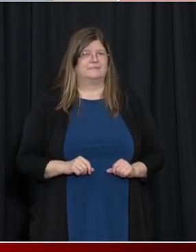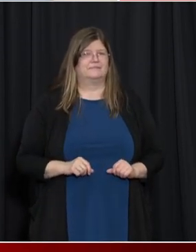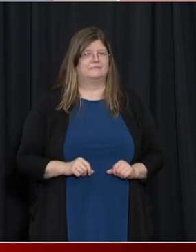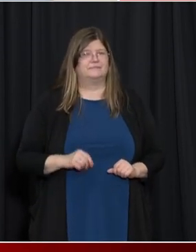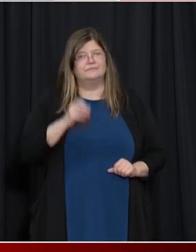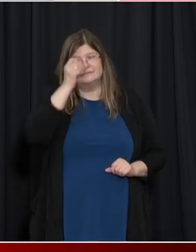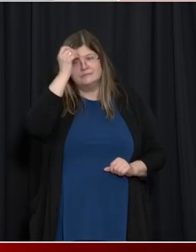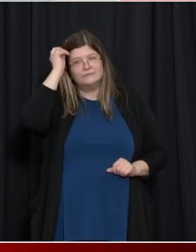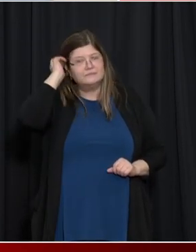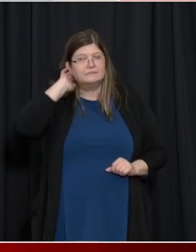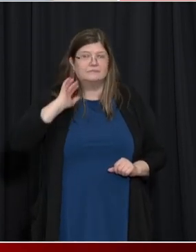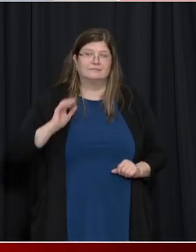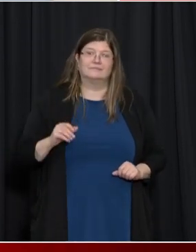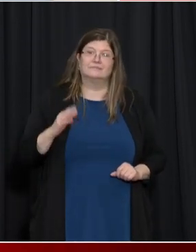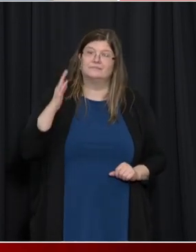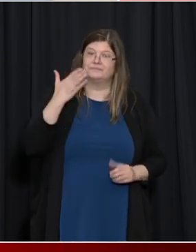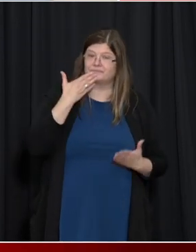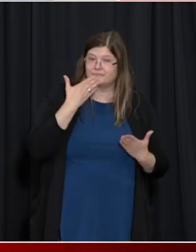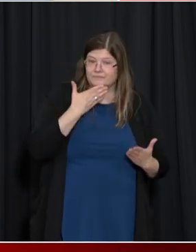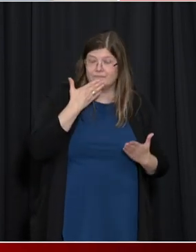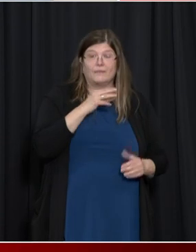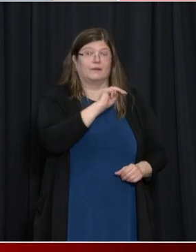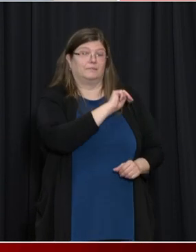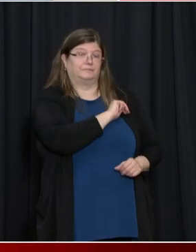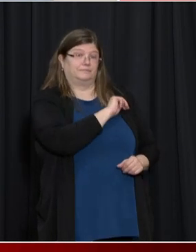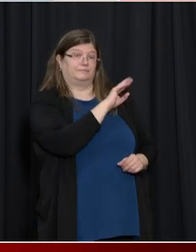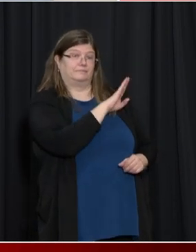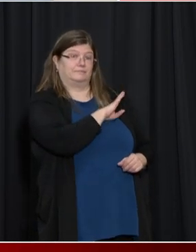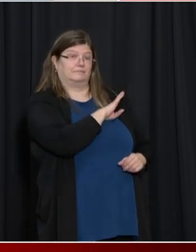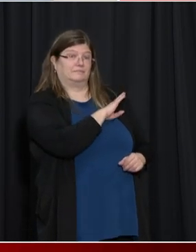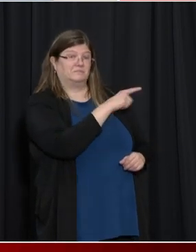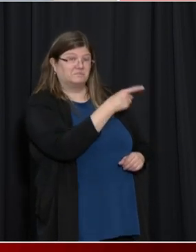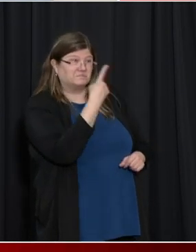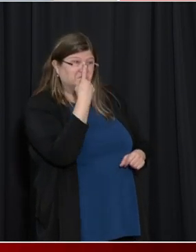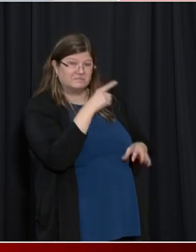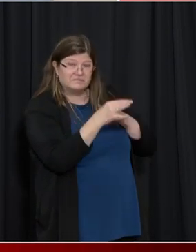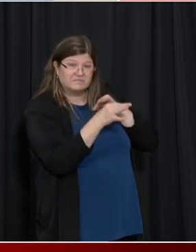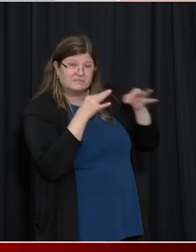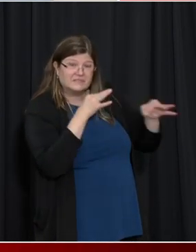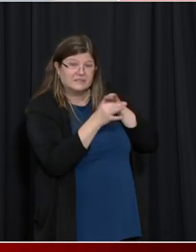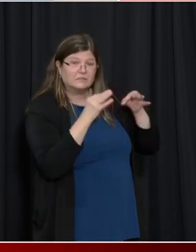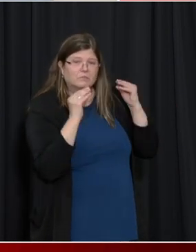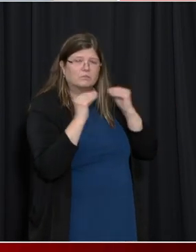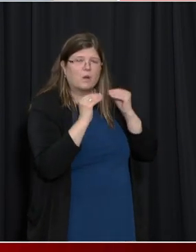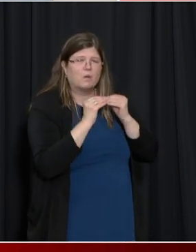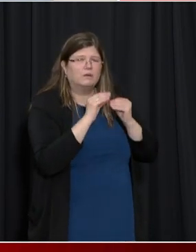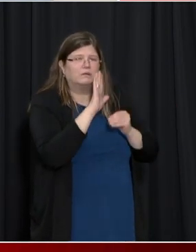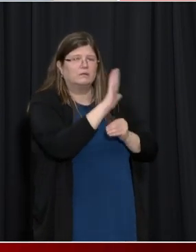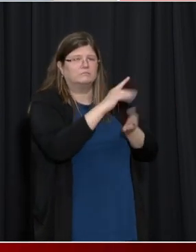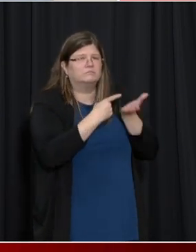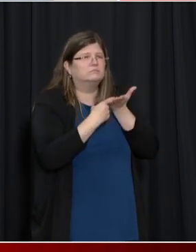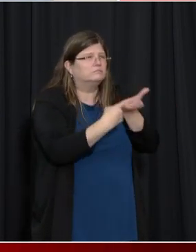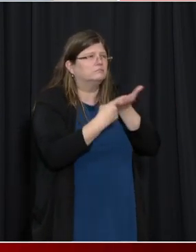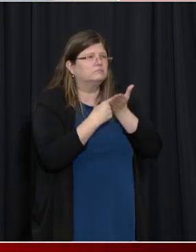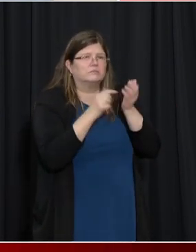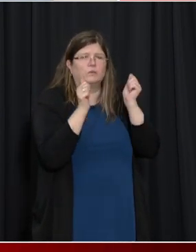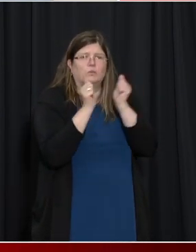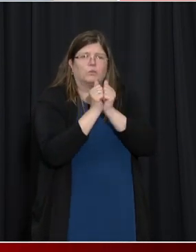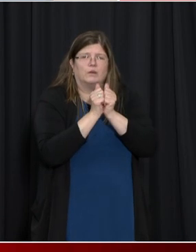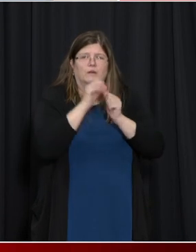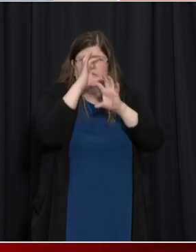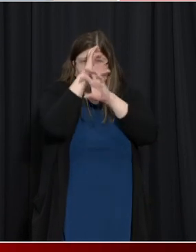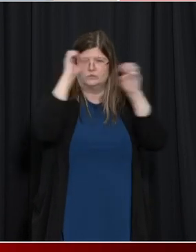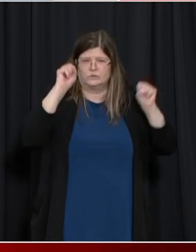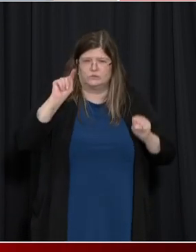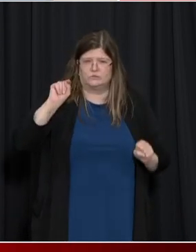Hi, thank you. Mayor Bowser, can you expand on your conversation with President Trump earlier this week? What, if any, assurances did